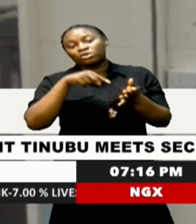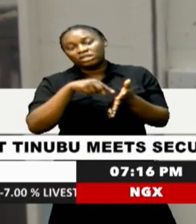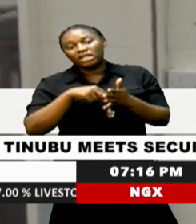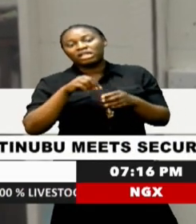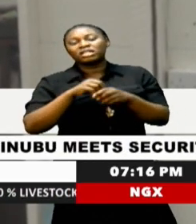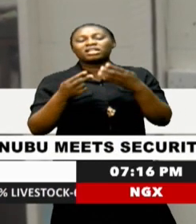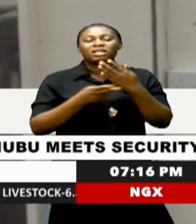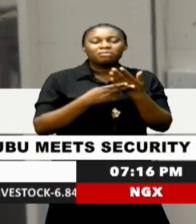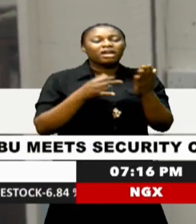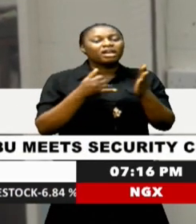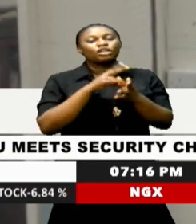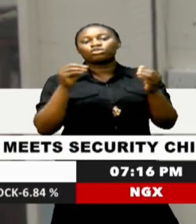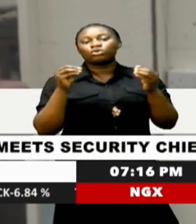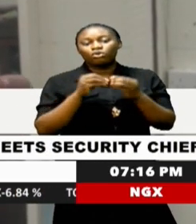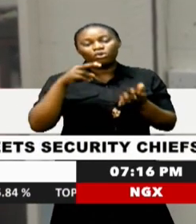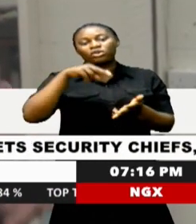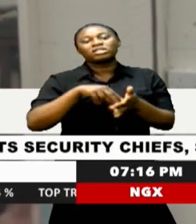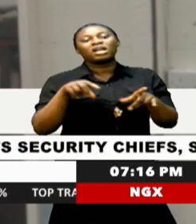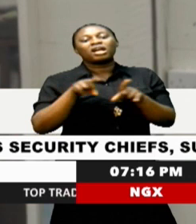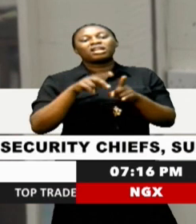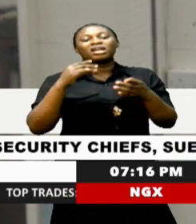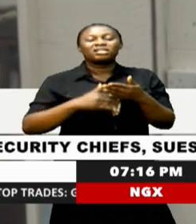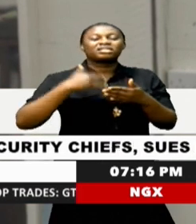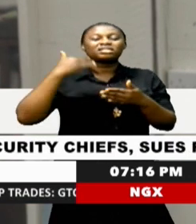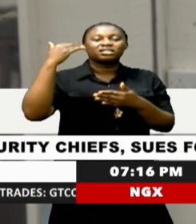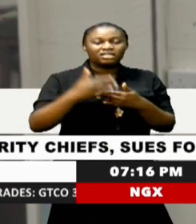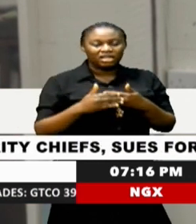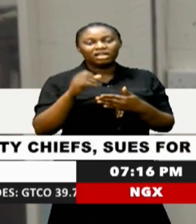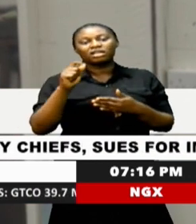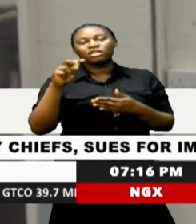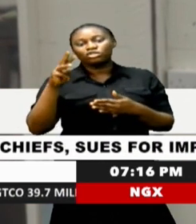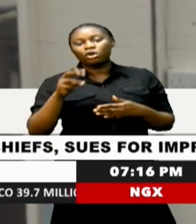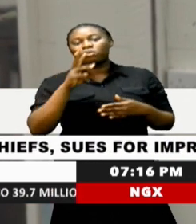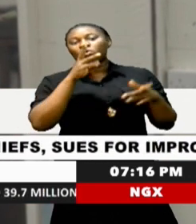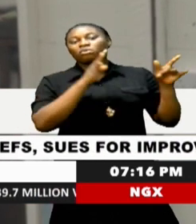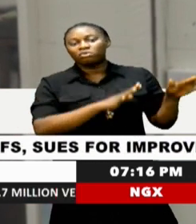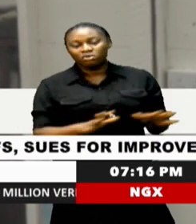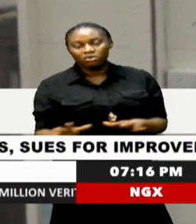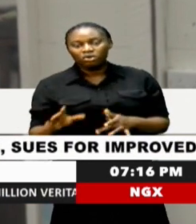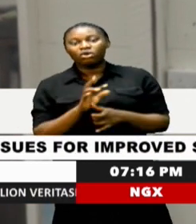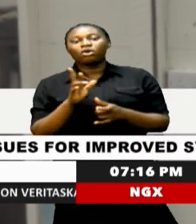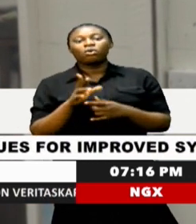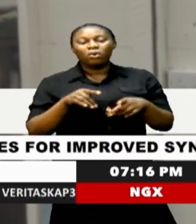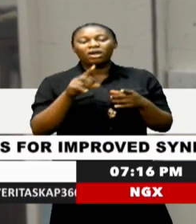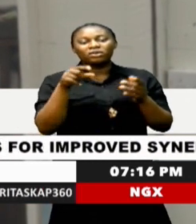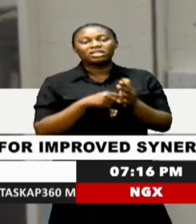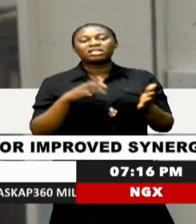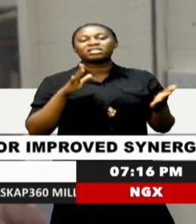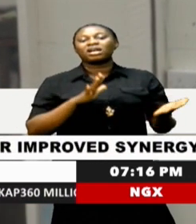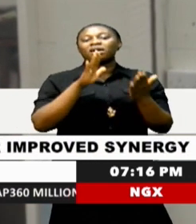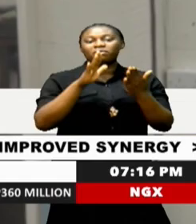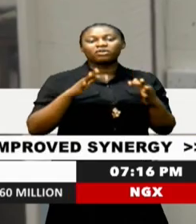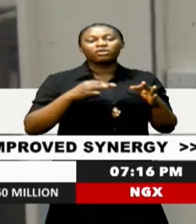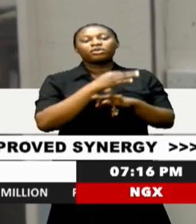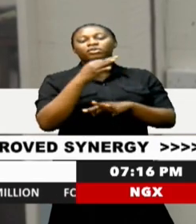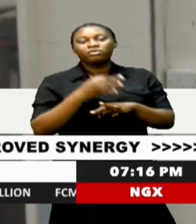longer stands, as the next brutal storm, flood, or wildfire approaches, fueled